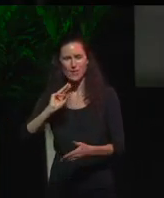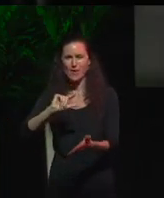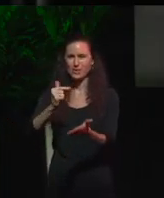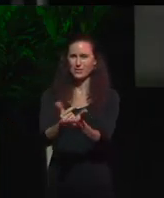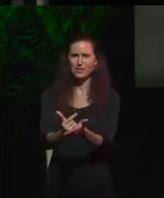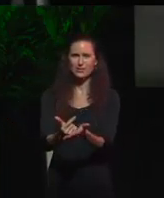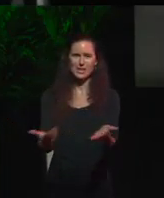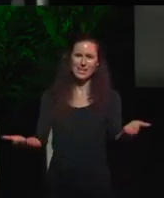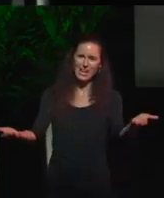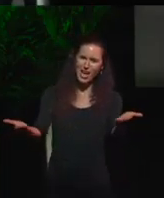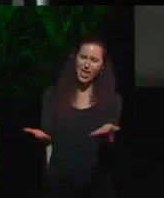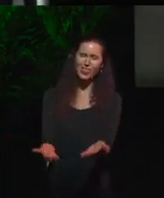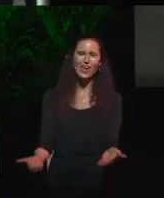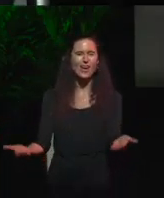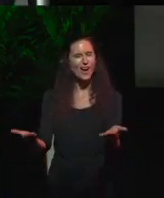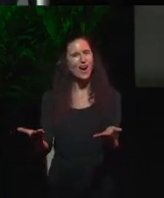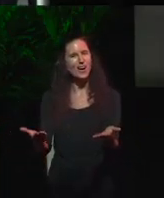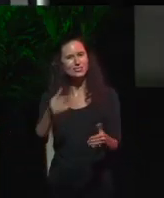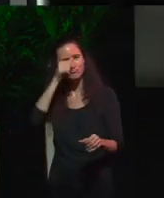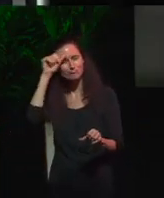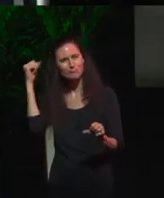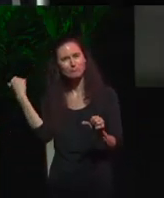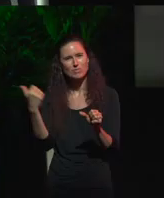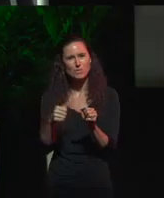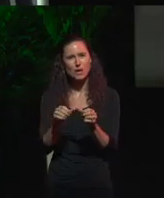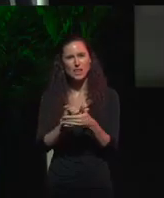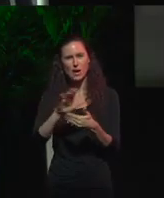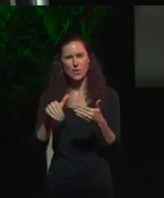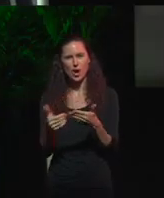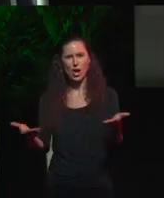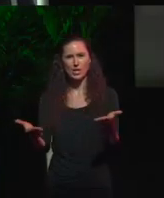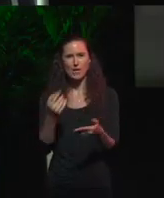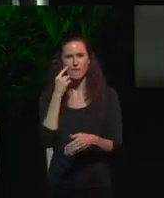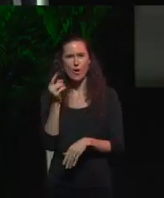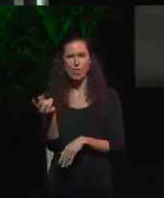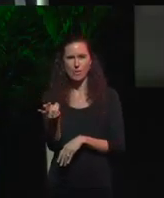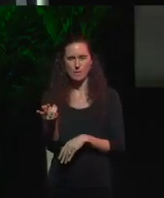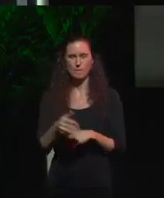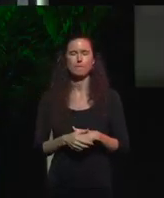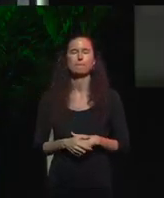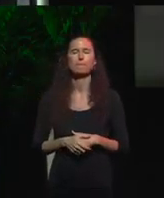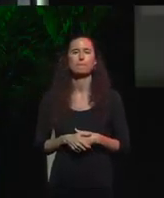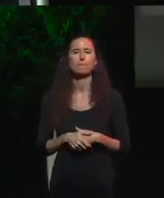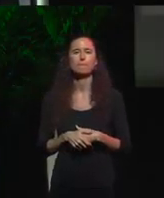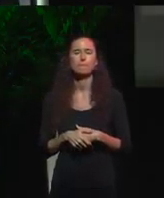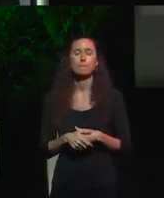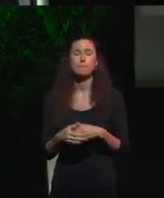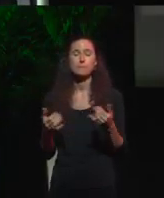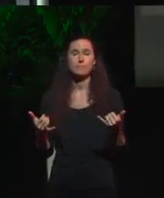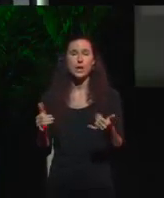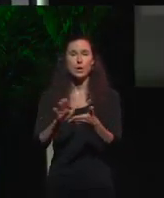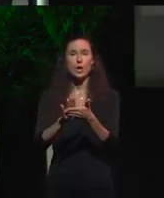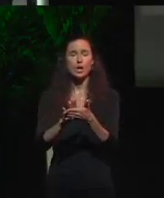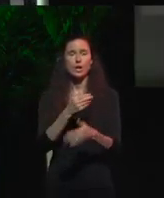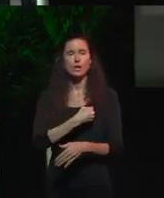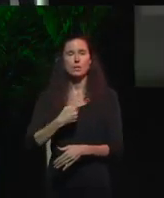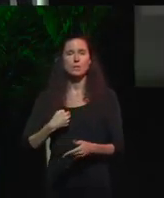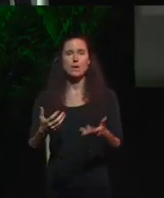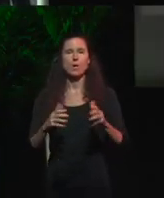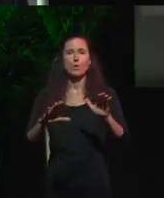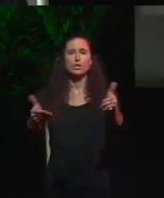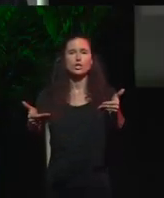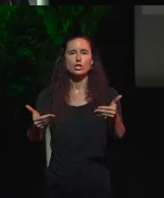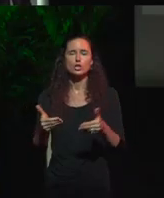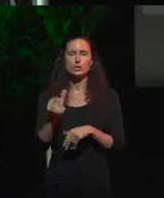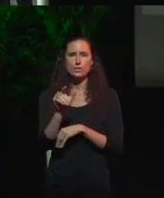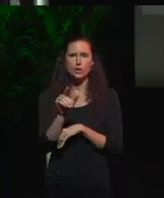and here they are. So just to remember that we're all here for them. Our Academy members, I want to introduce for 20 and